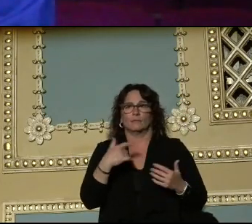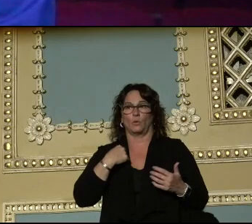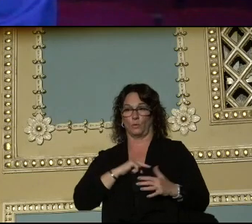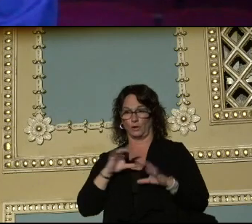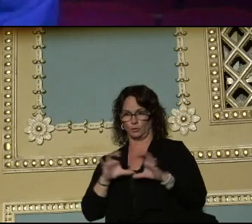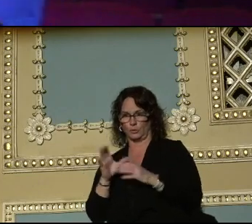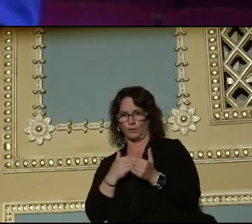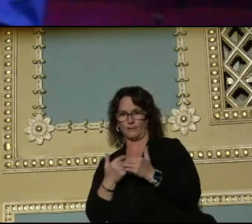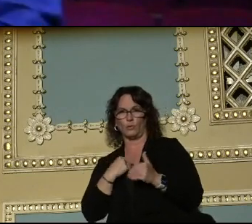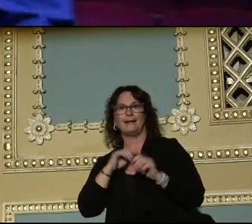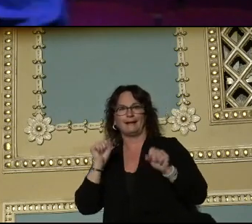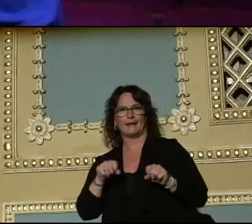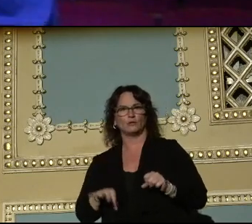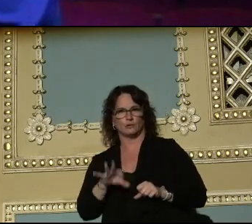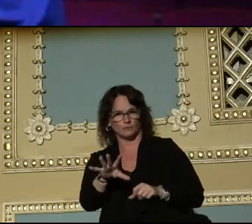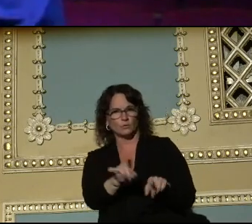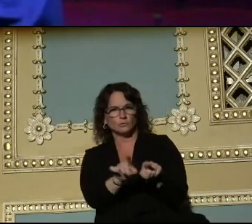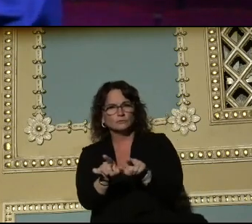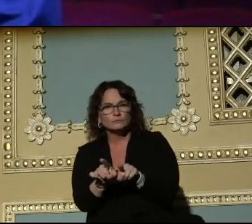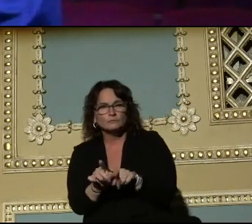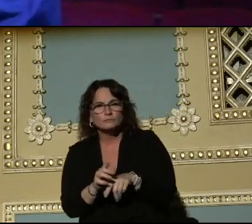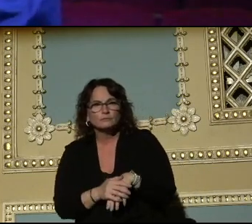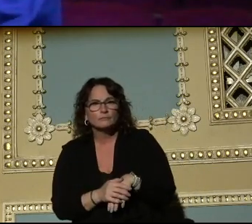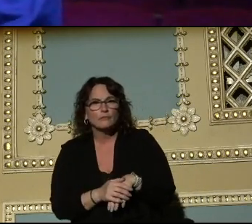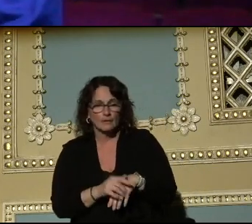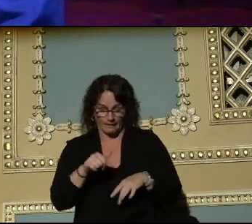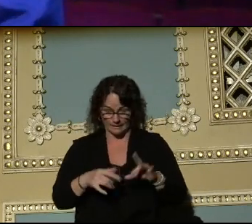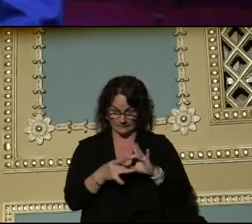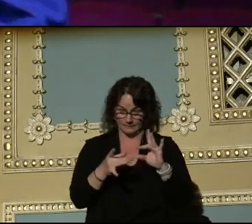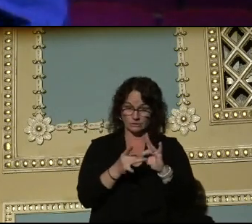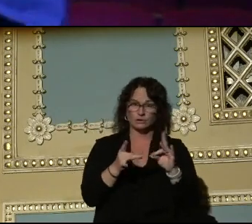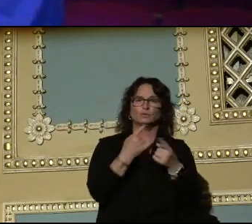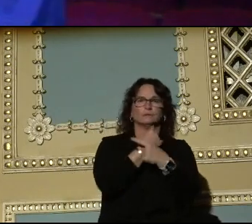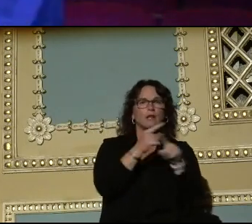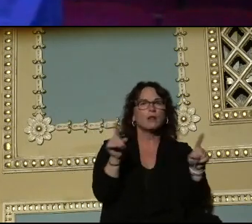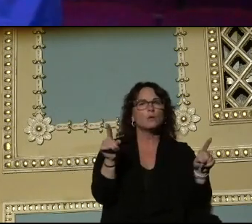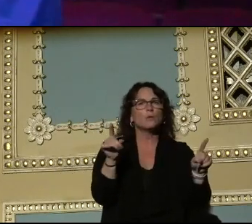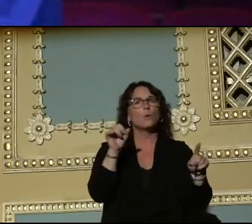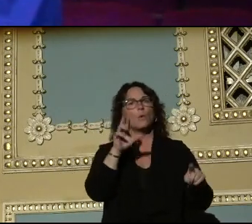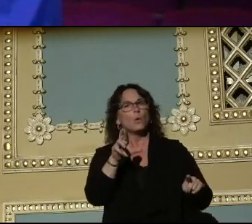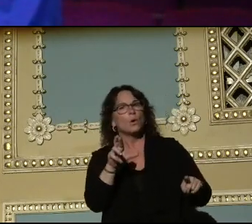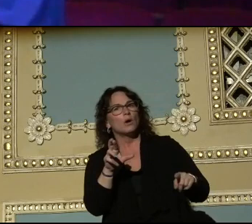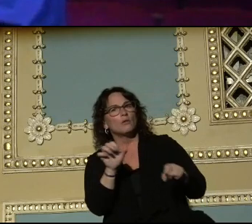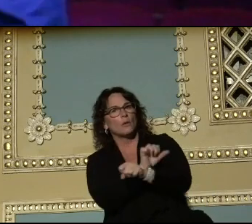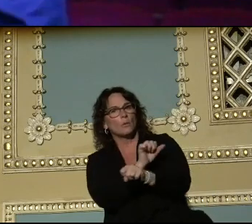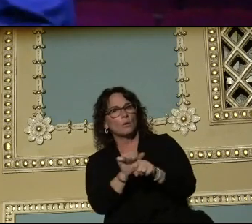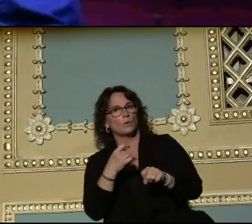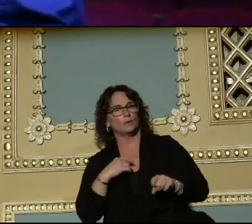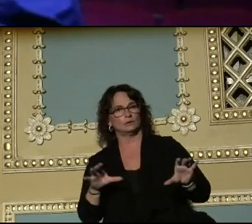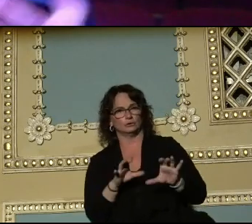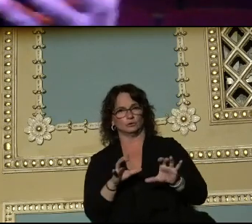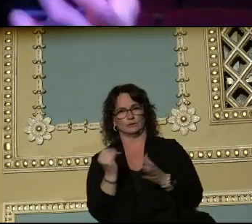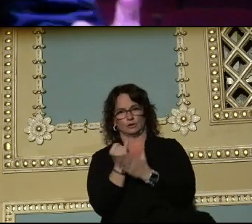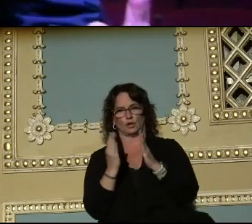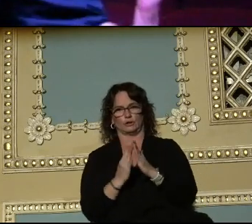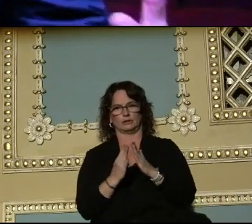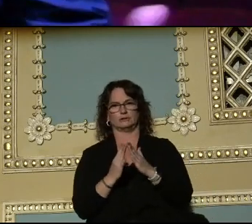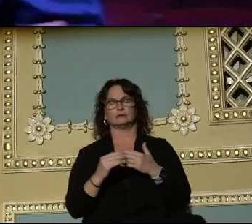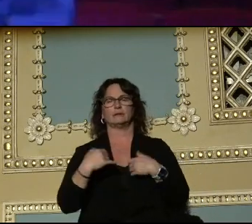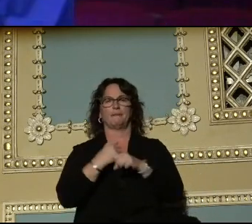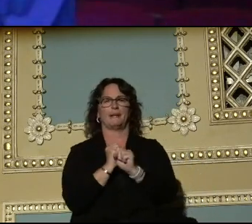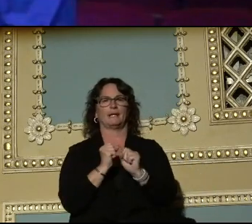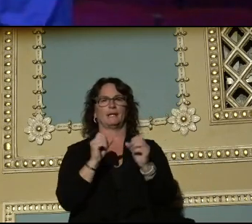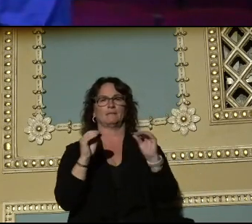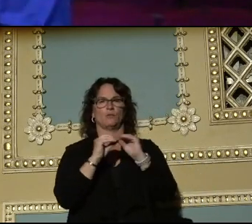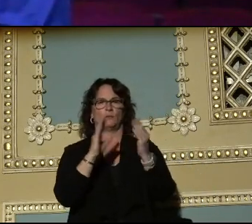to, whether it's these messages that we're giving out to you or the work that we continue to do as artists, creating music and comfort